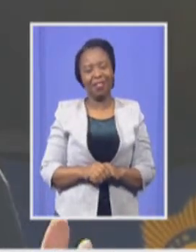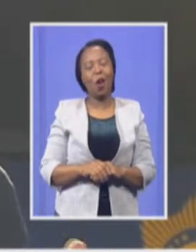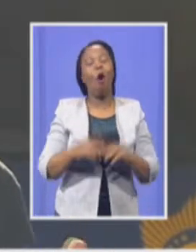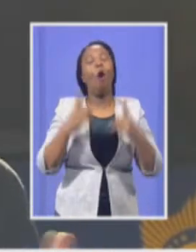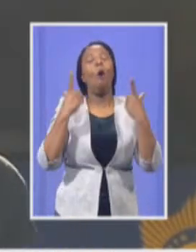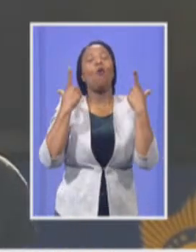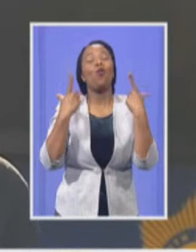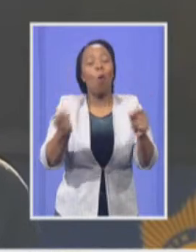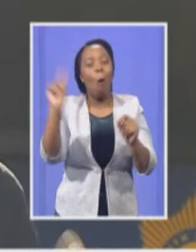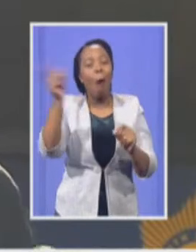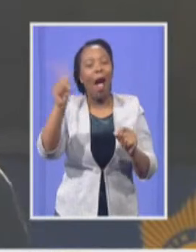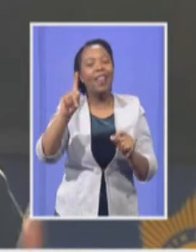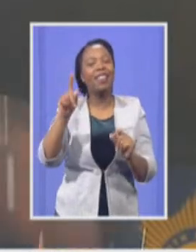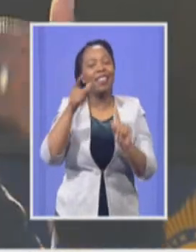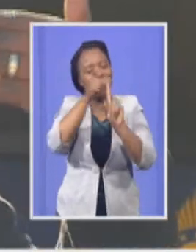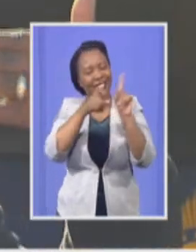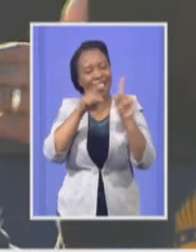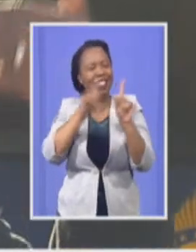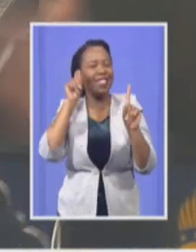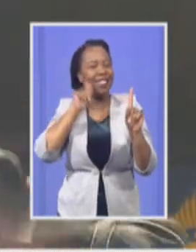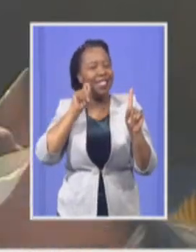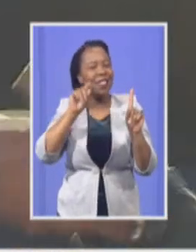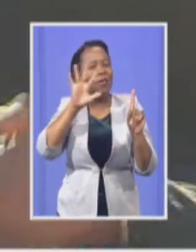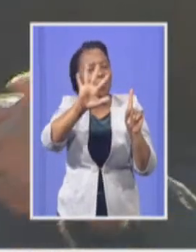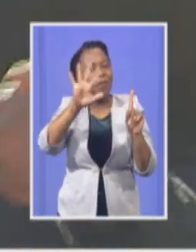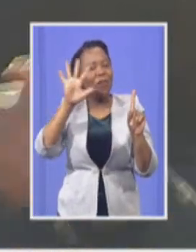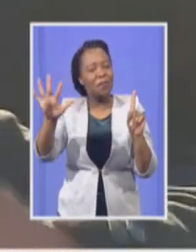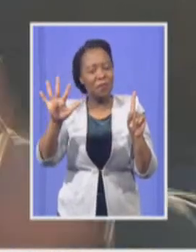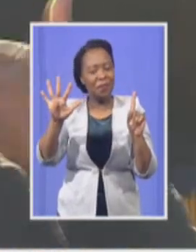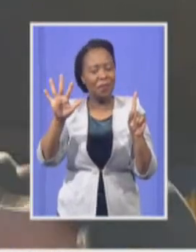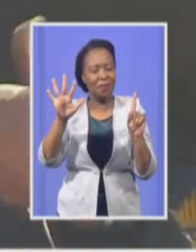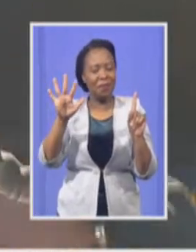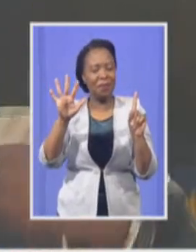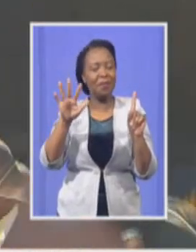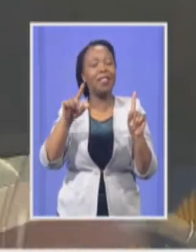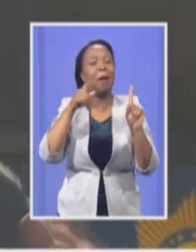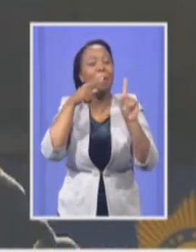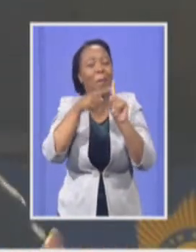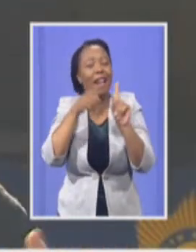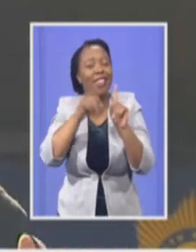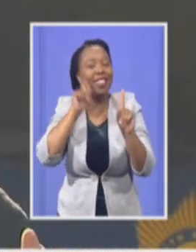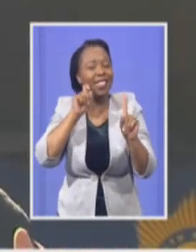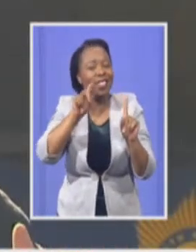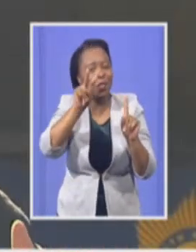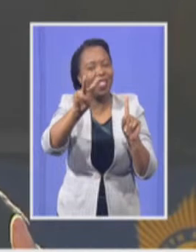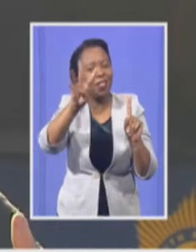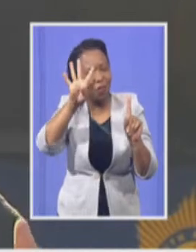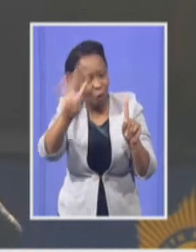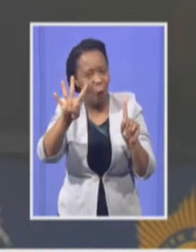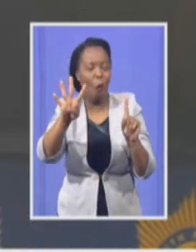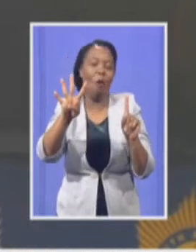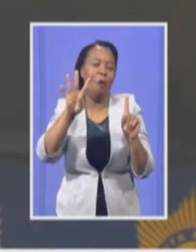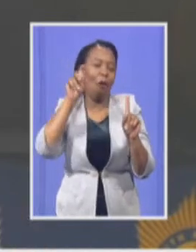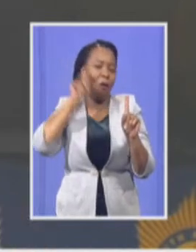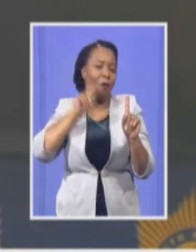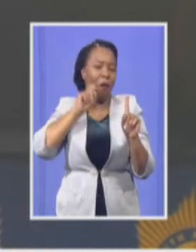uzolithini ibharet eliwu-55 years ibharet ifanele libe u-24 years